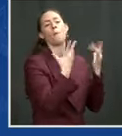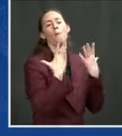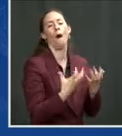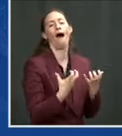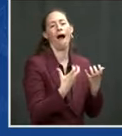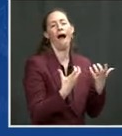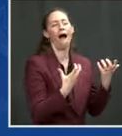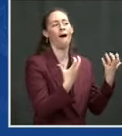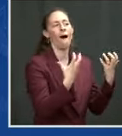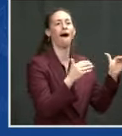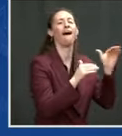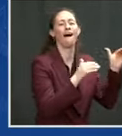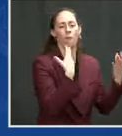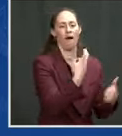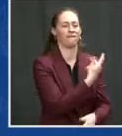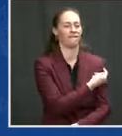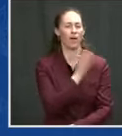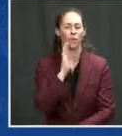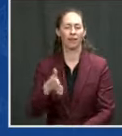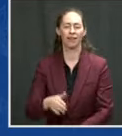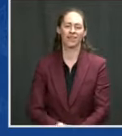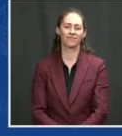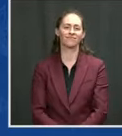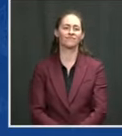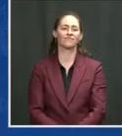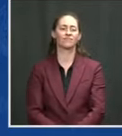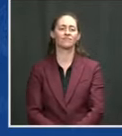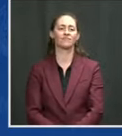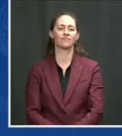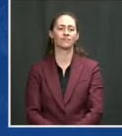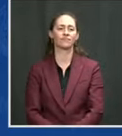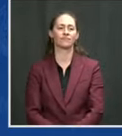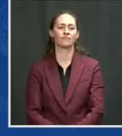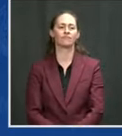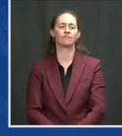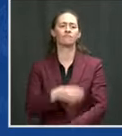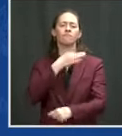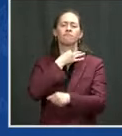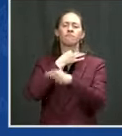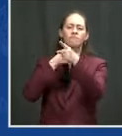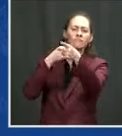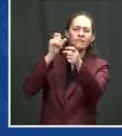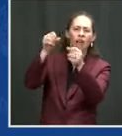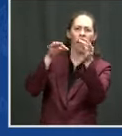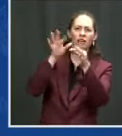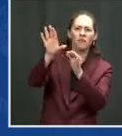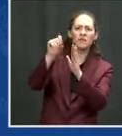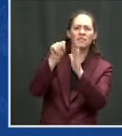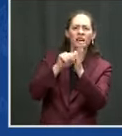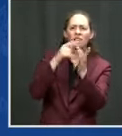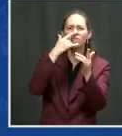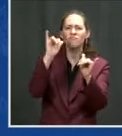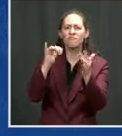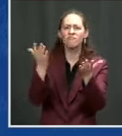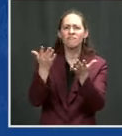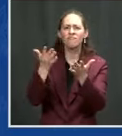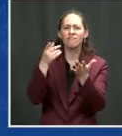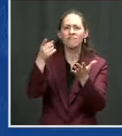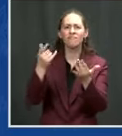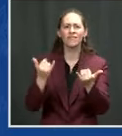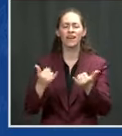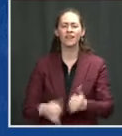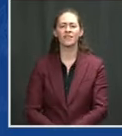what are you seeing up in your state right now? Well, first of all, thank you, Mr. President, for for making this